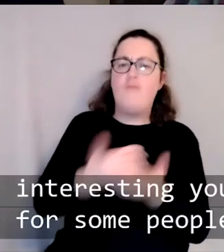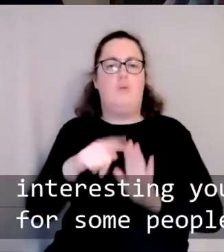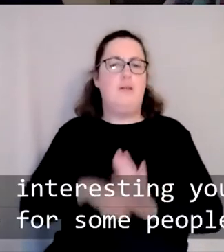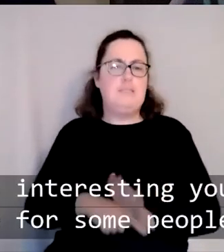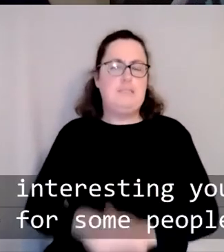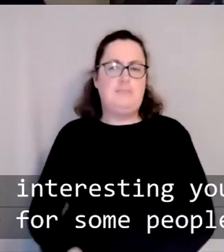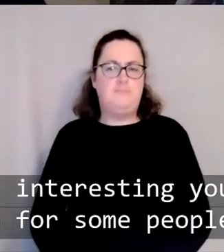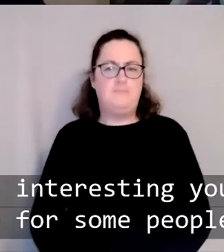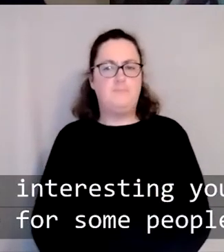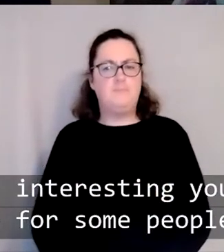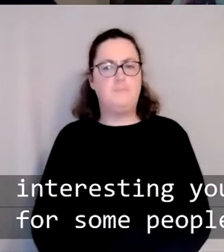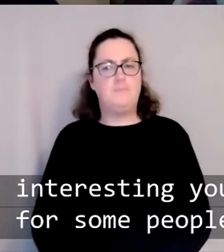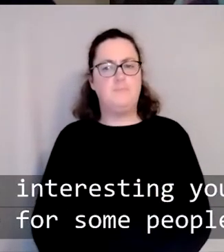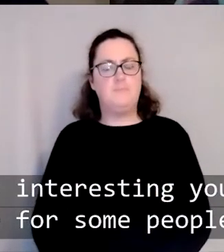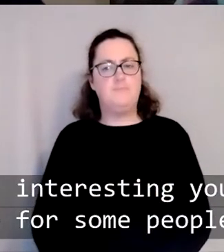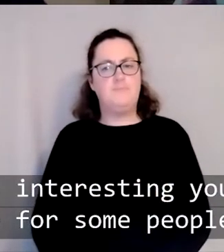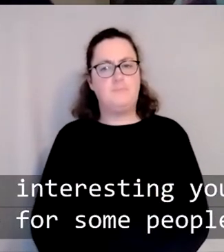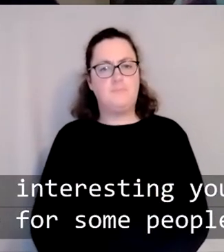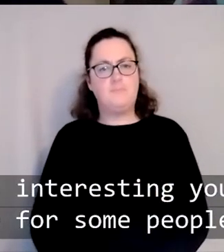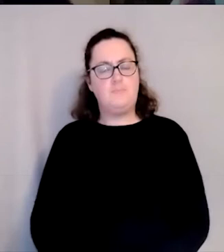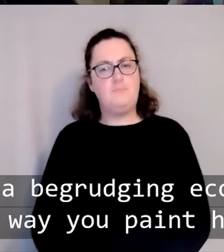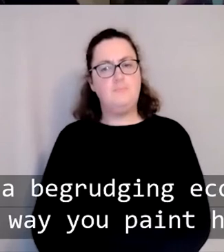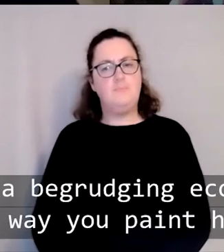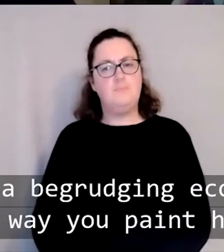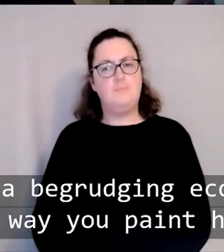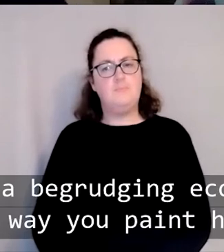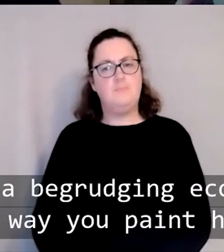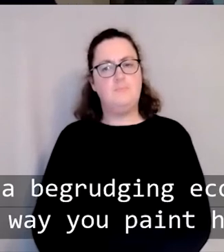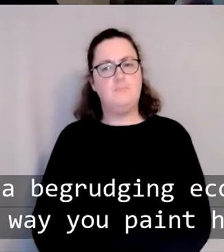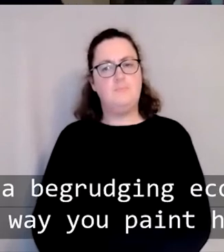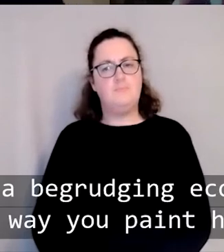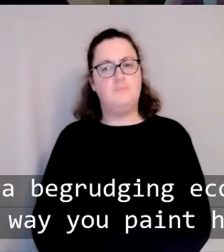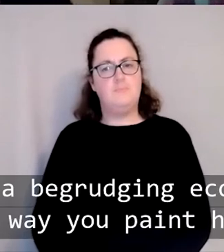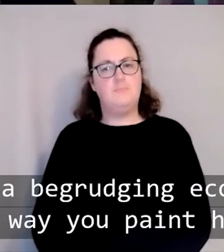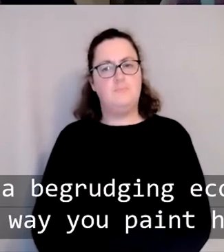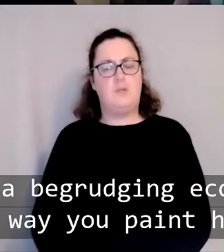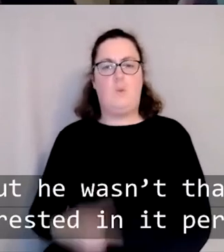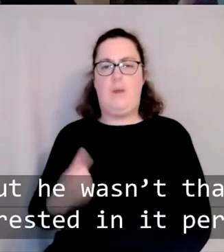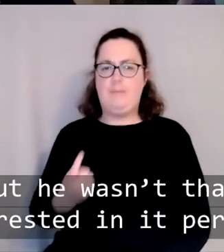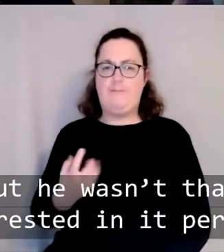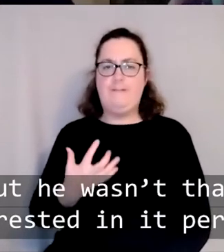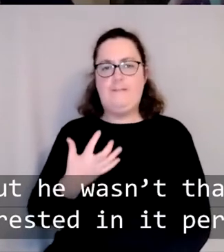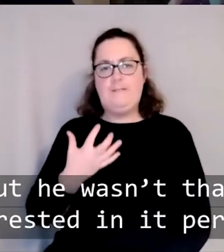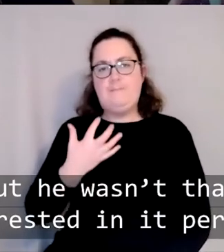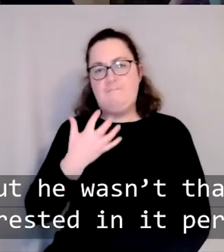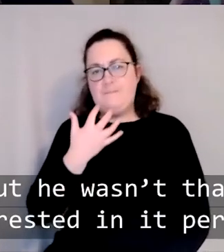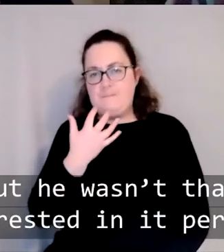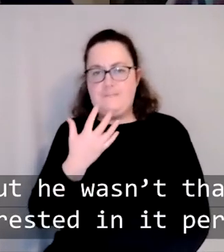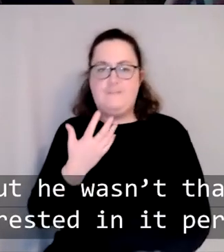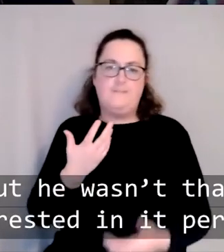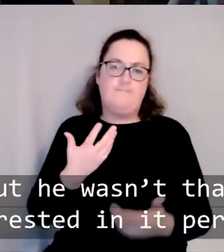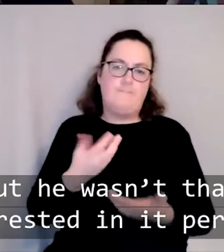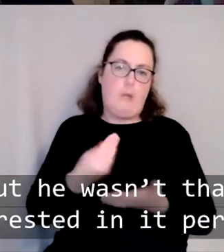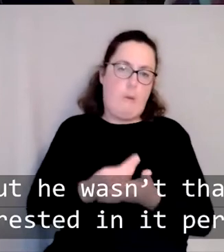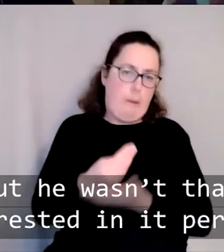It's interesting you say, because some people that, he was a begrudging economist, the way you paint him, that